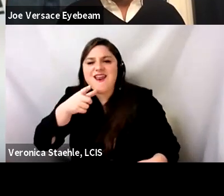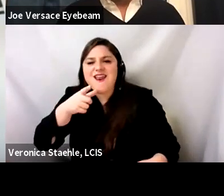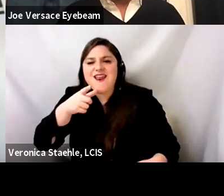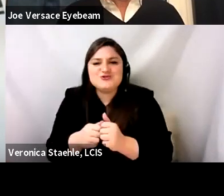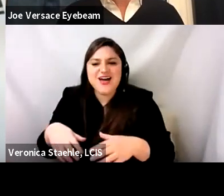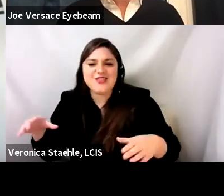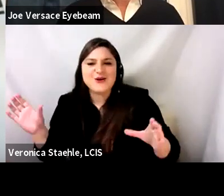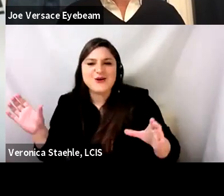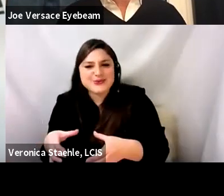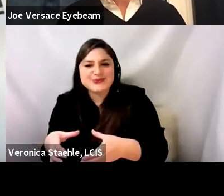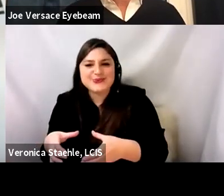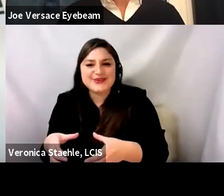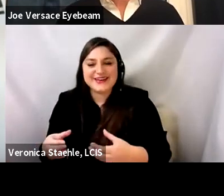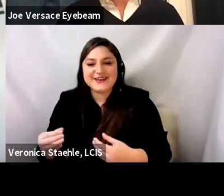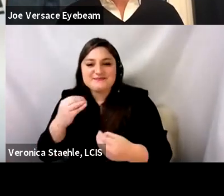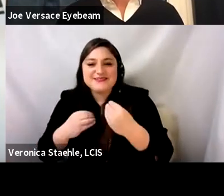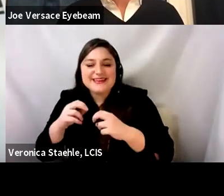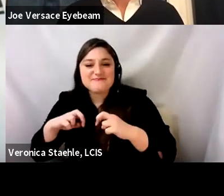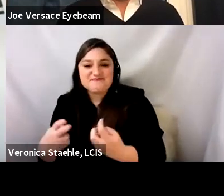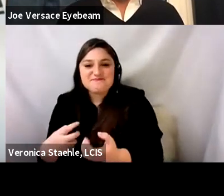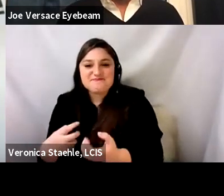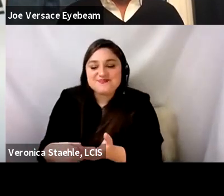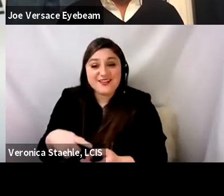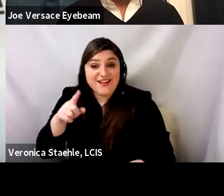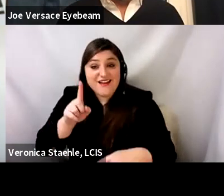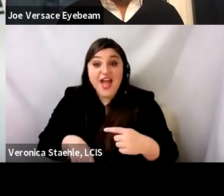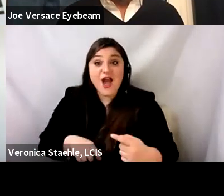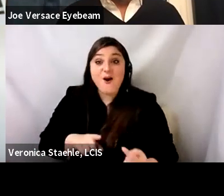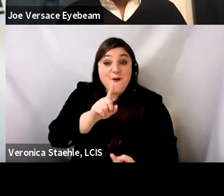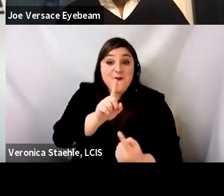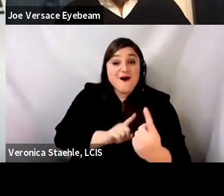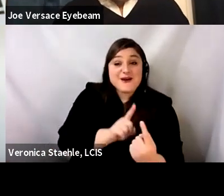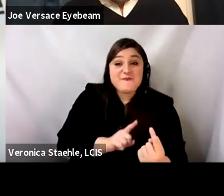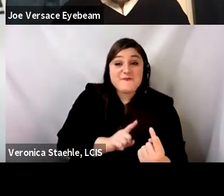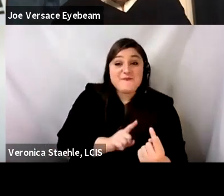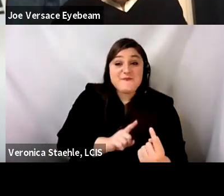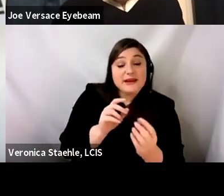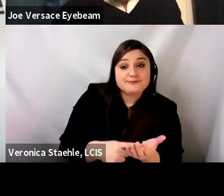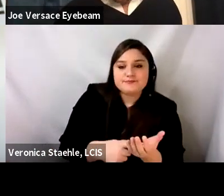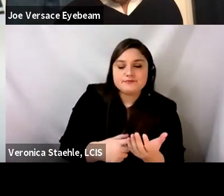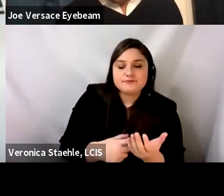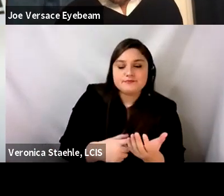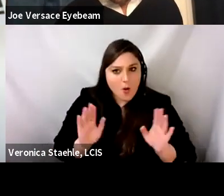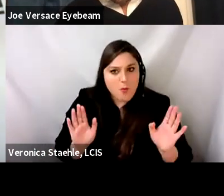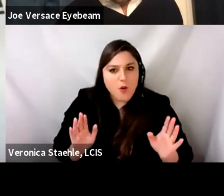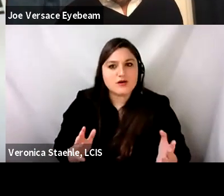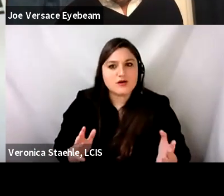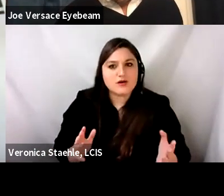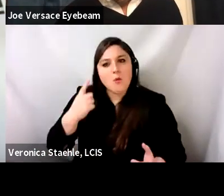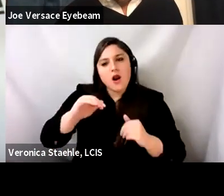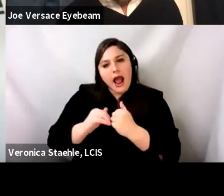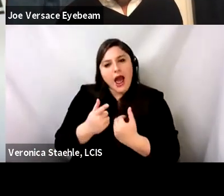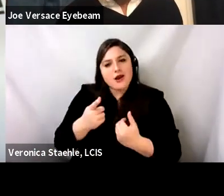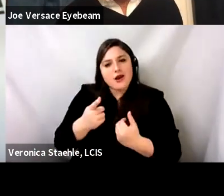the flesh, so to speak, you know, one-to-one cultivation. So those avenues had to change. And then even how